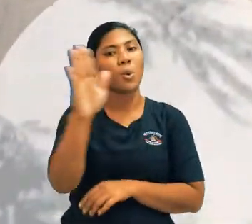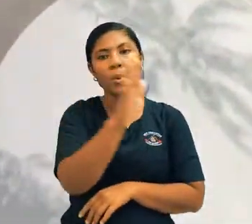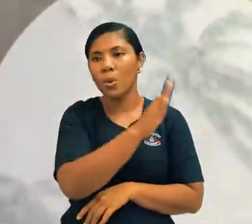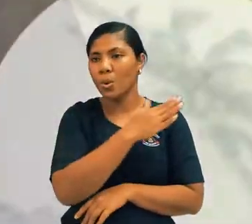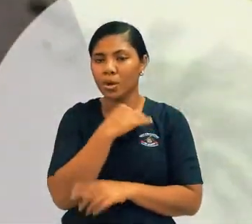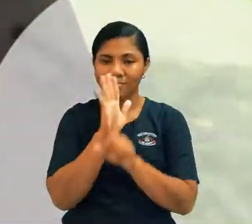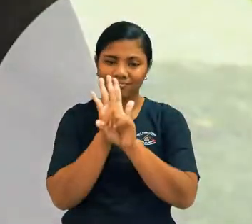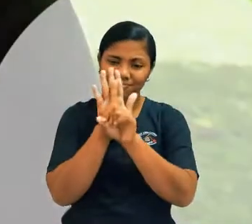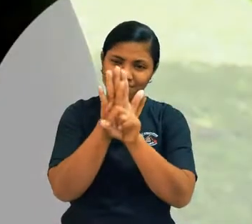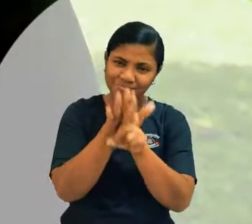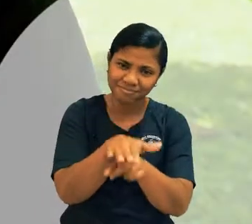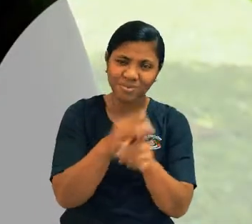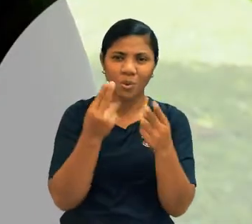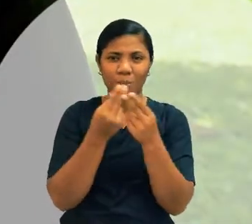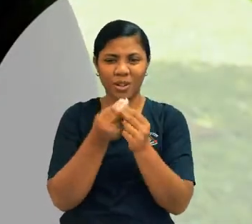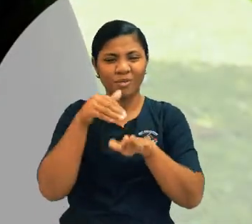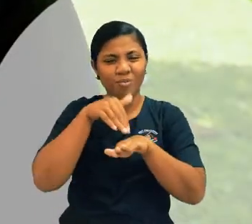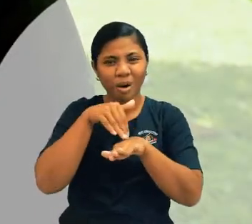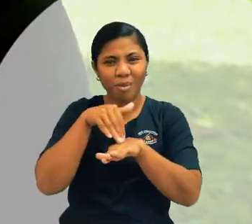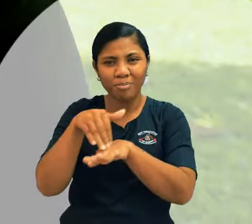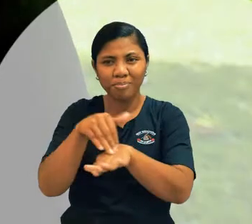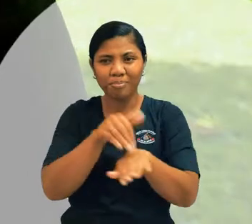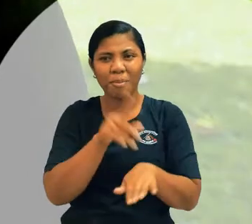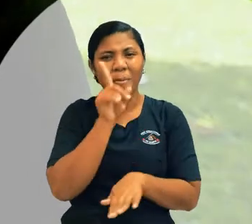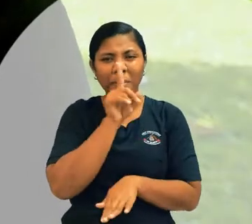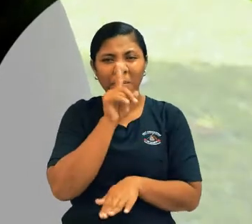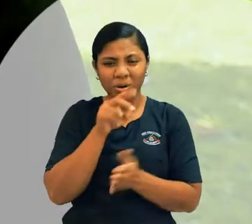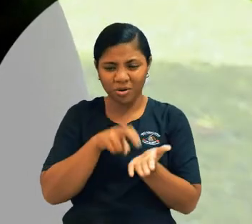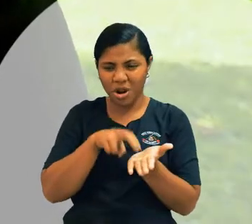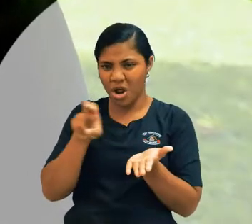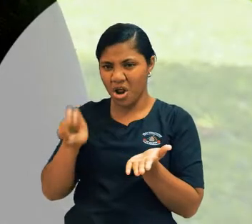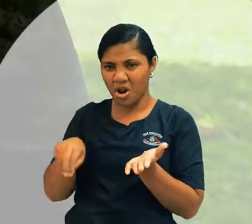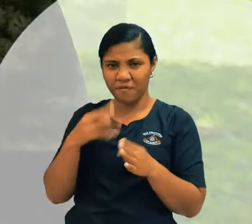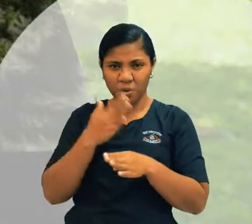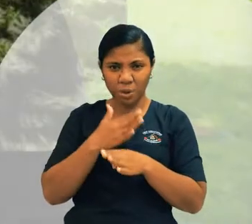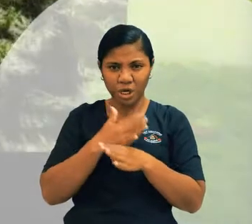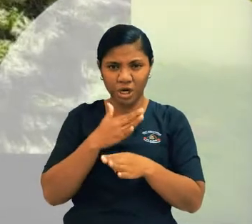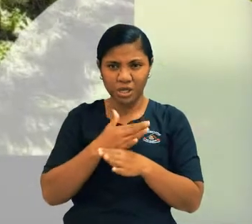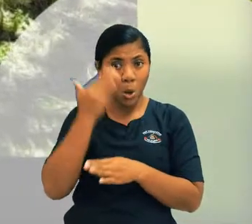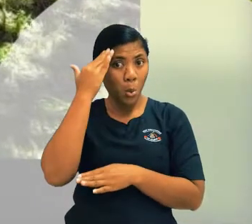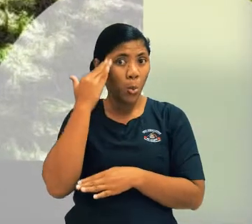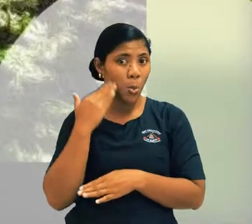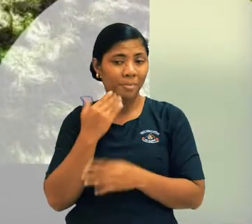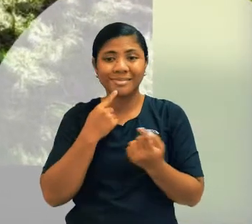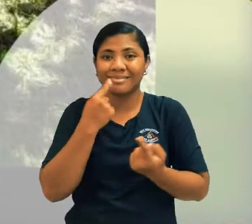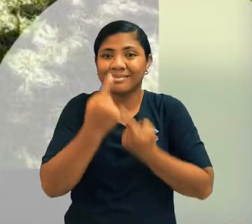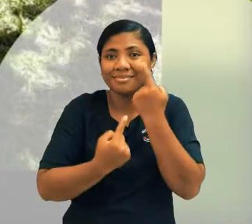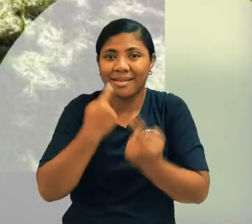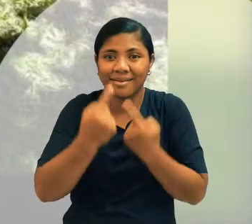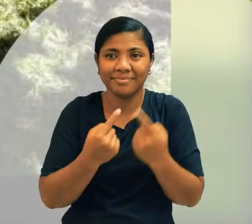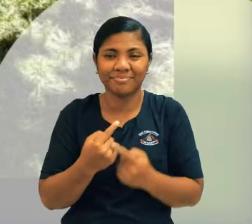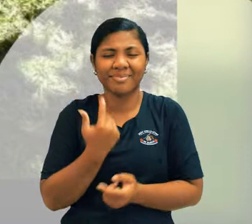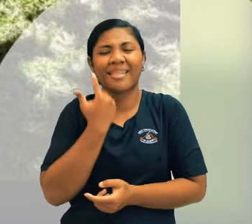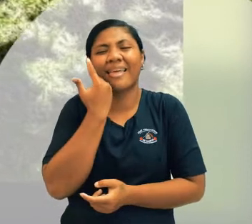mai. Whaunga ina le the internet banking. E transfer sa o mai e ia ia tupe mo le tau si aina ma